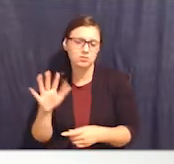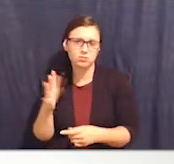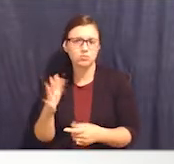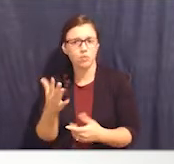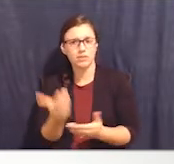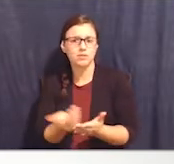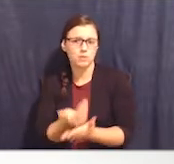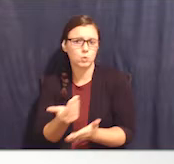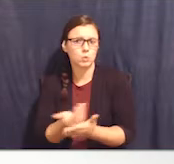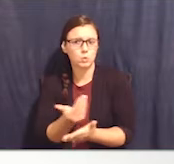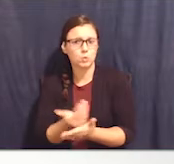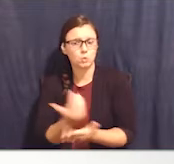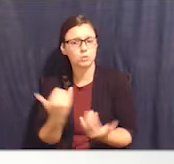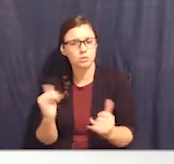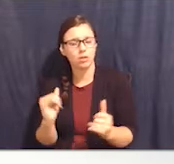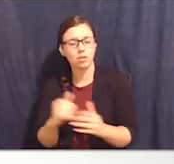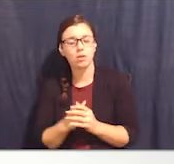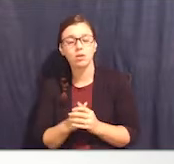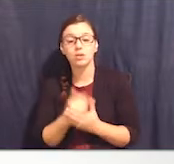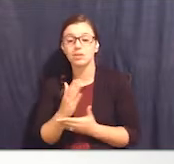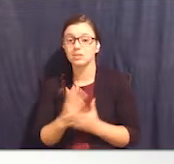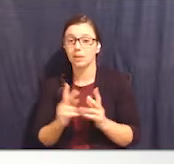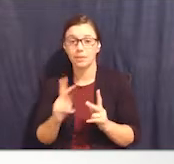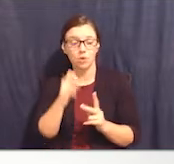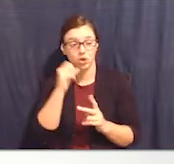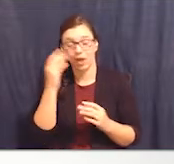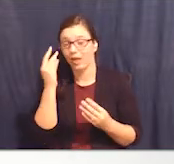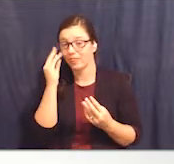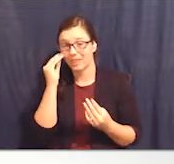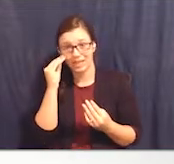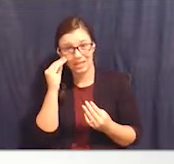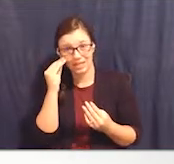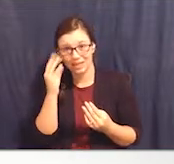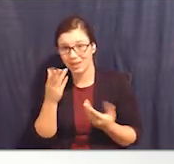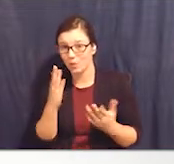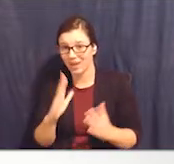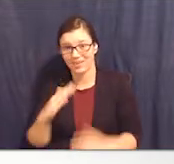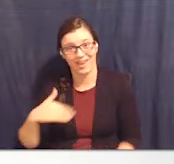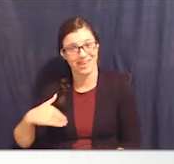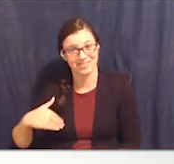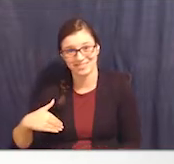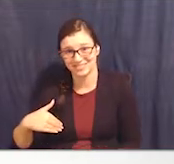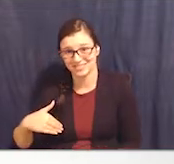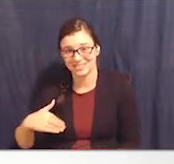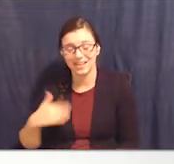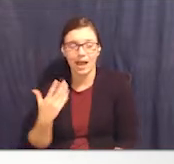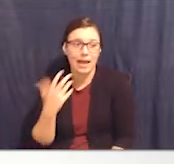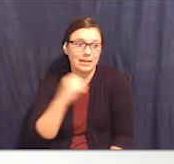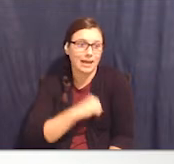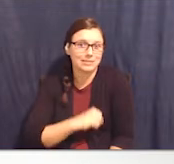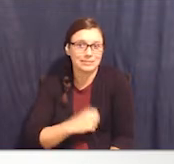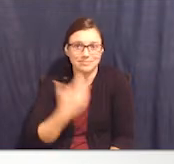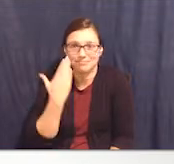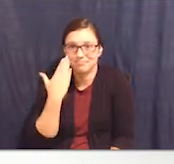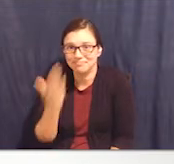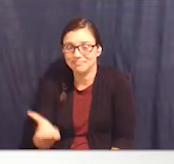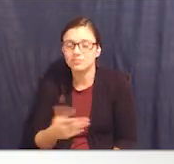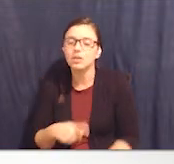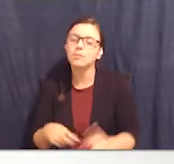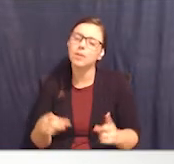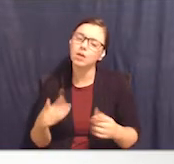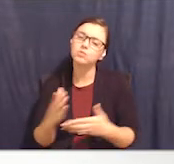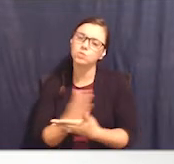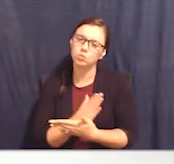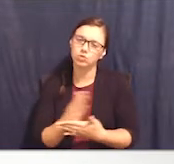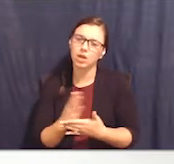Because how can you not do it when you see what's happening? I mean, if you look at our college showcase, and you hear some of the students